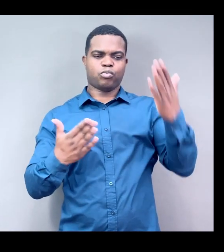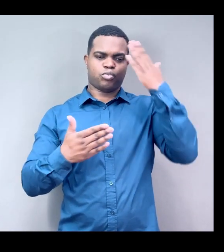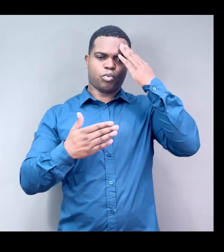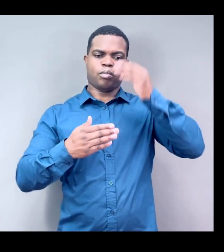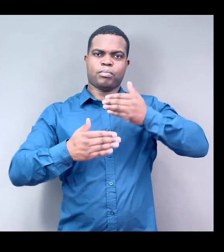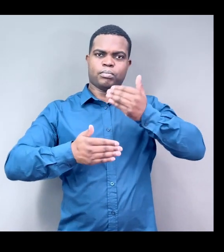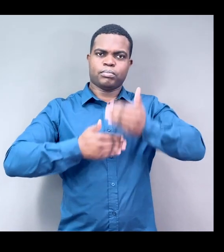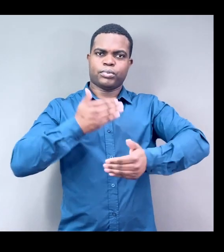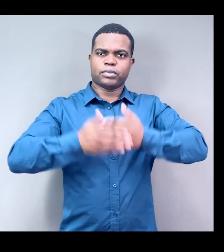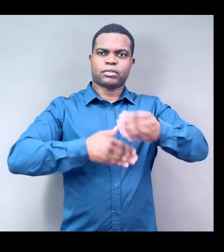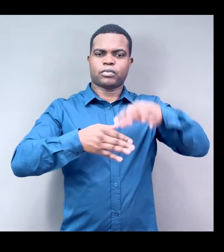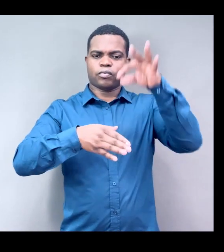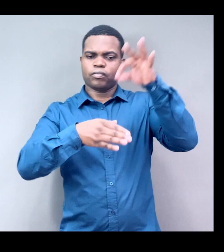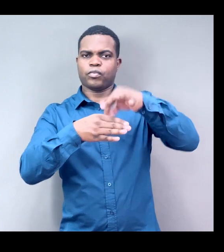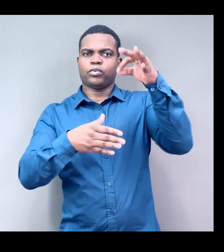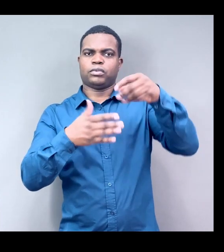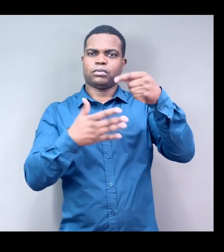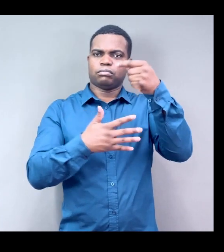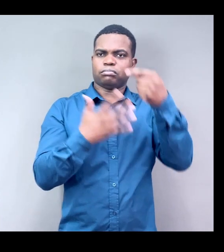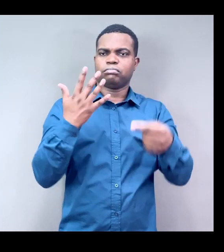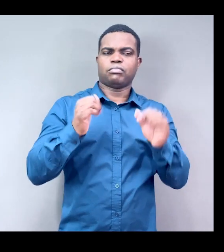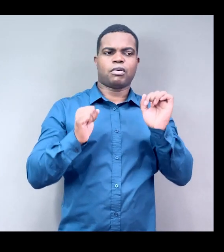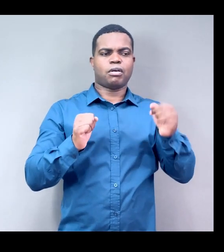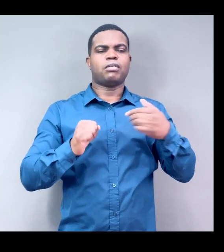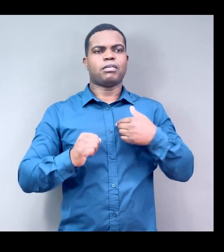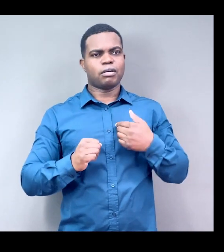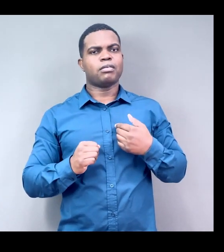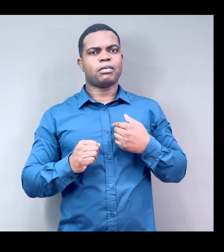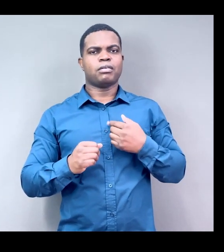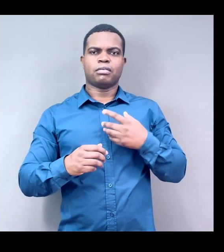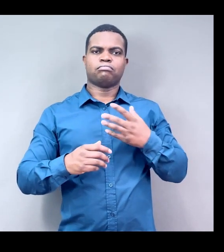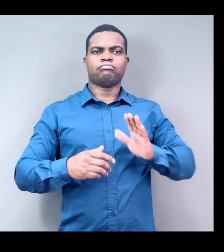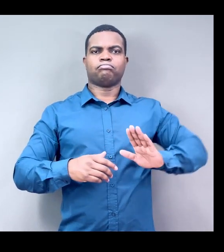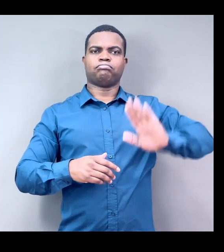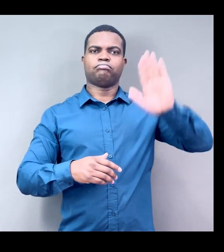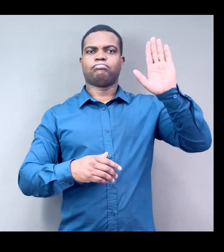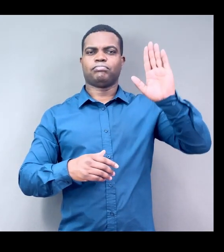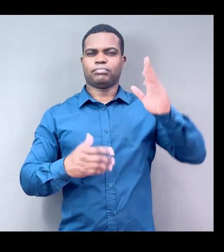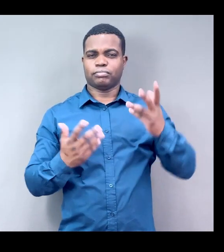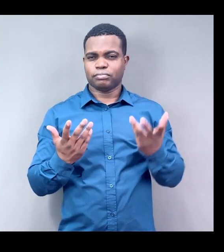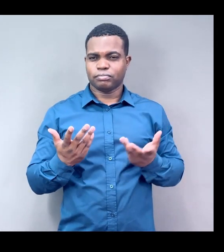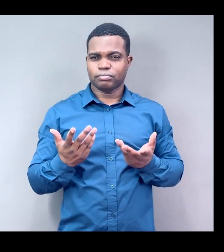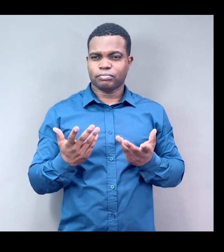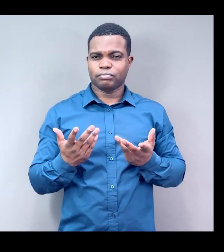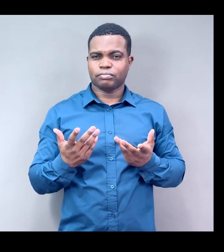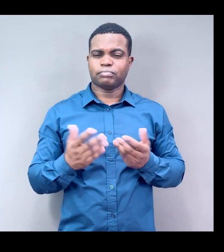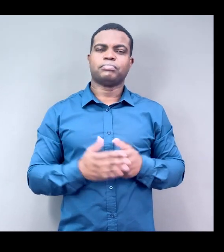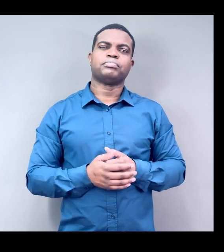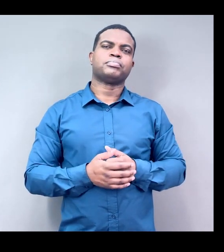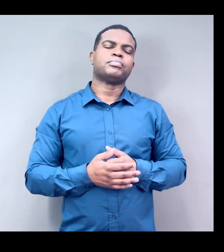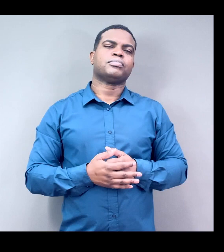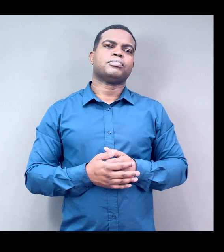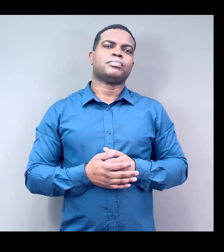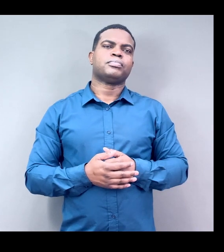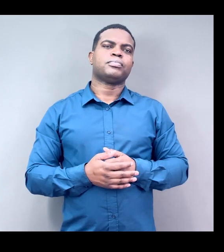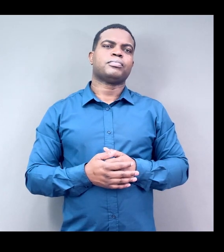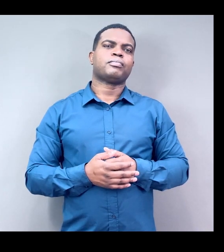whatever initiative that you are doing to increase their knowledge, by the end of that training, they would